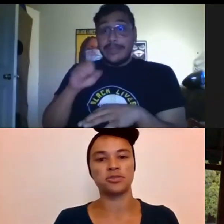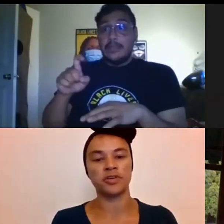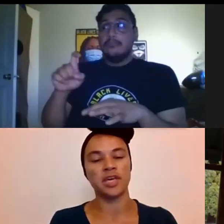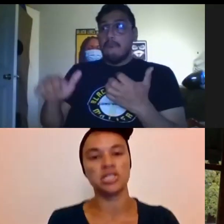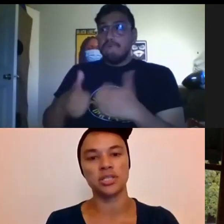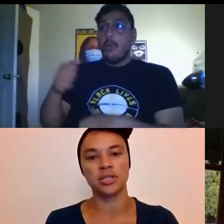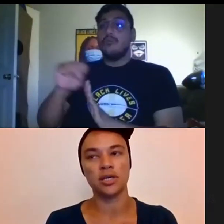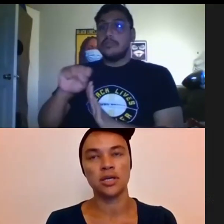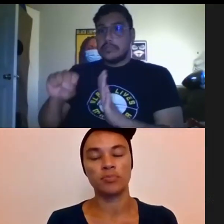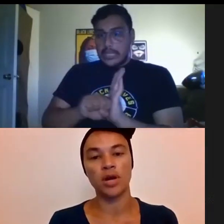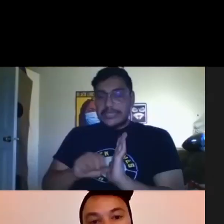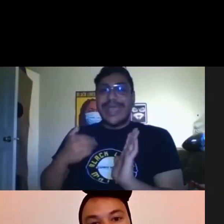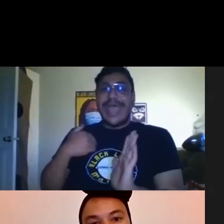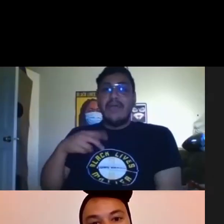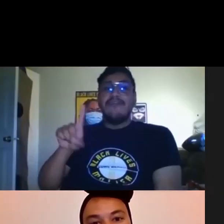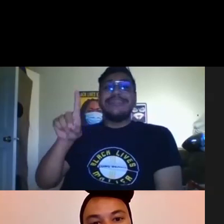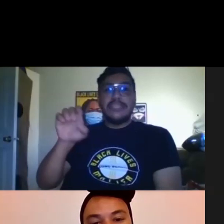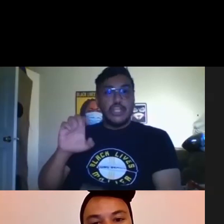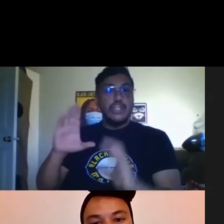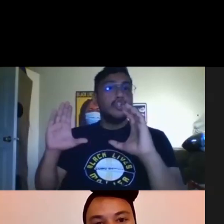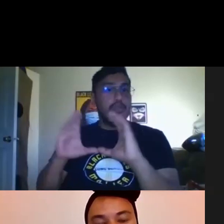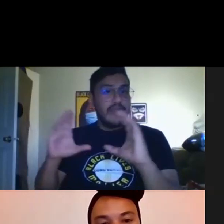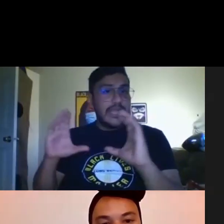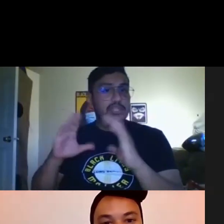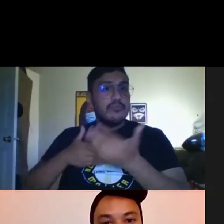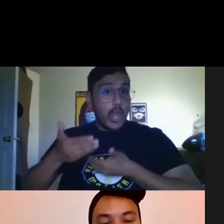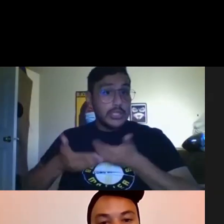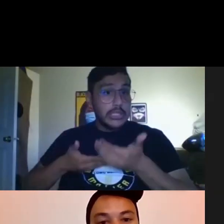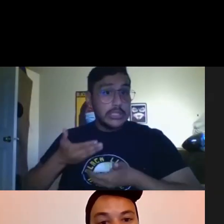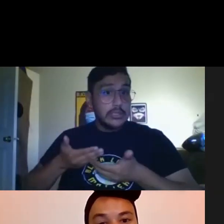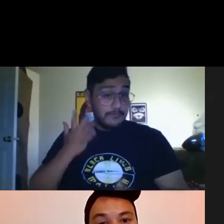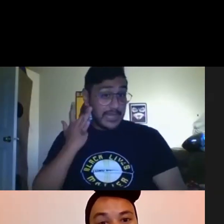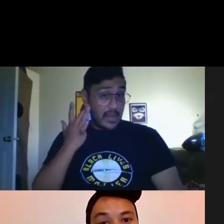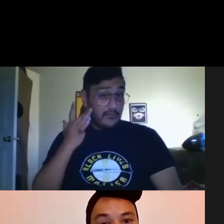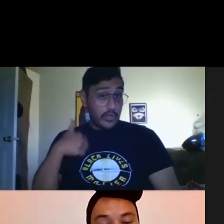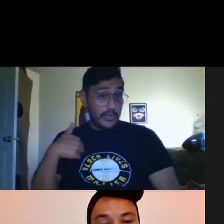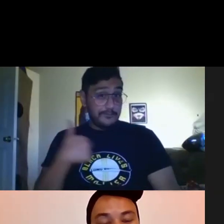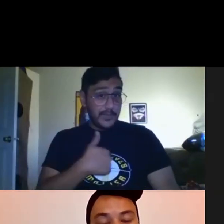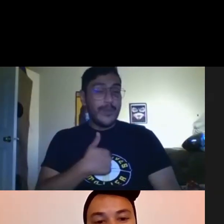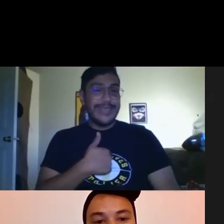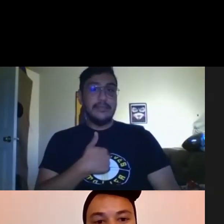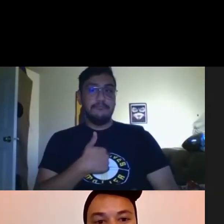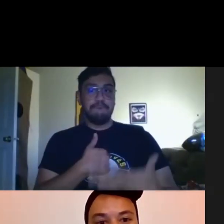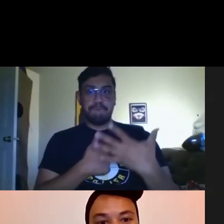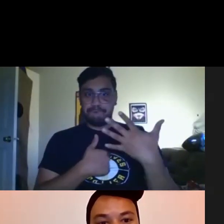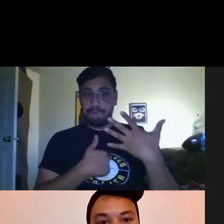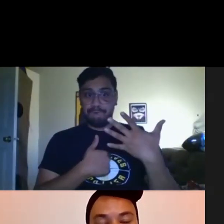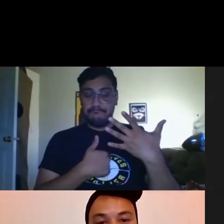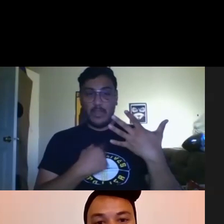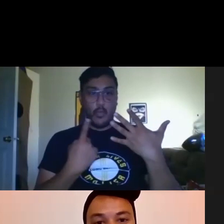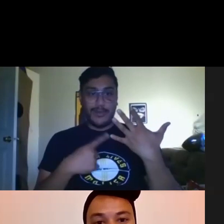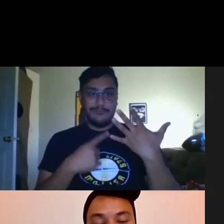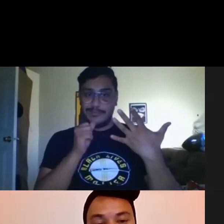a decertification process. Actually, California is one of 5 states that doesn't. 45 other states